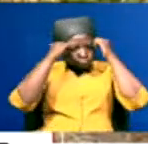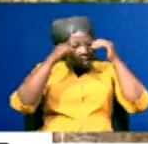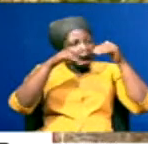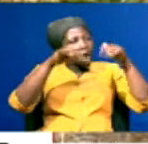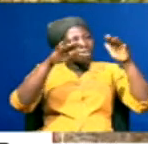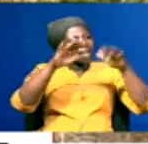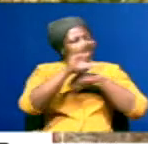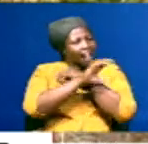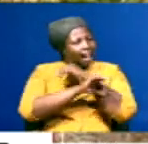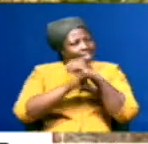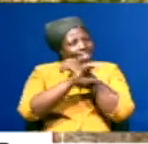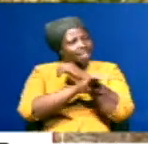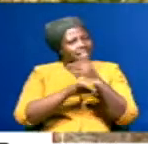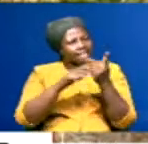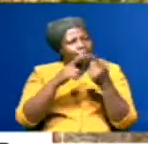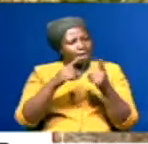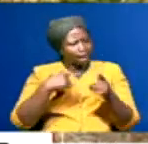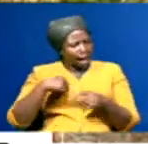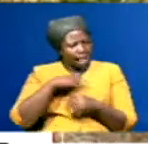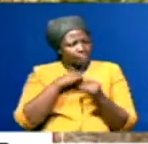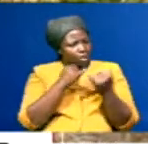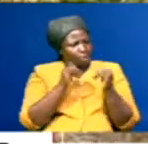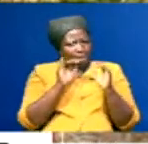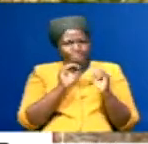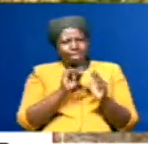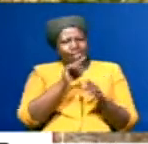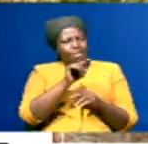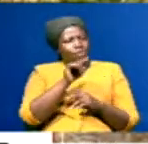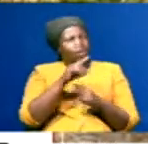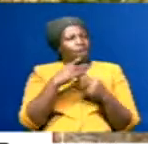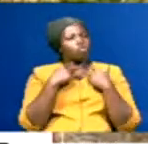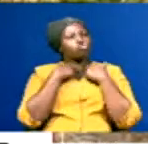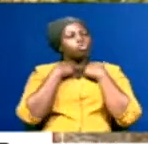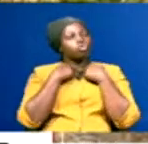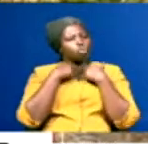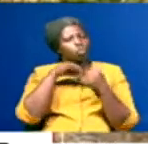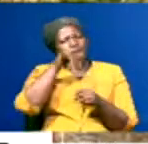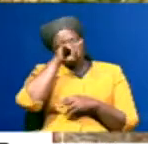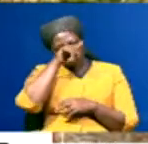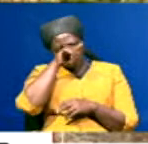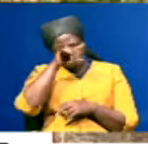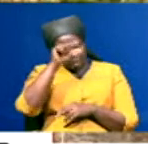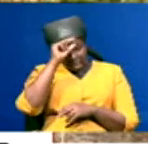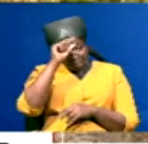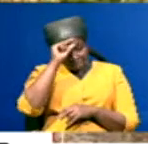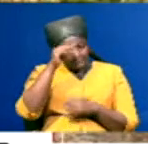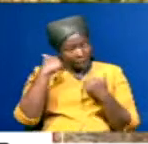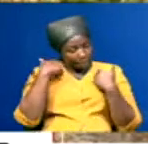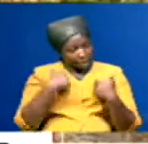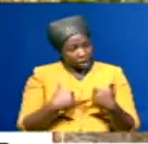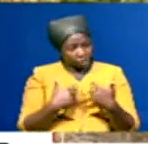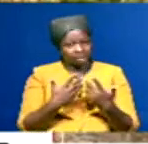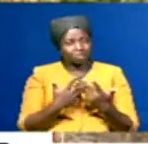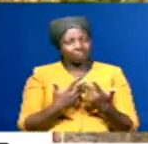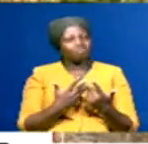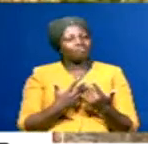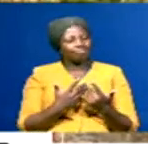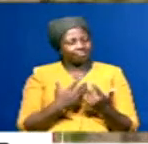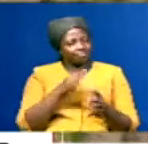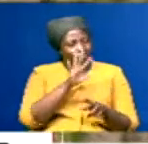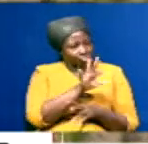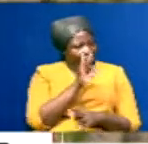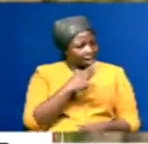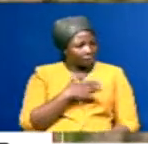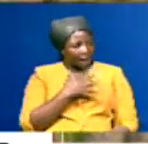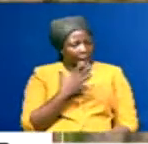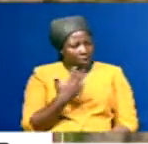independent. There was a colonial government. And then I just took my old papers, I